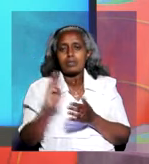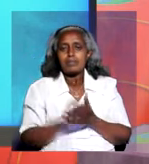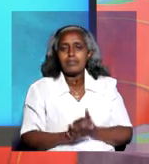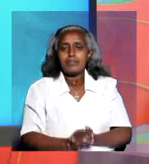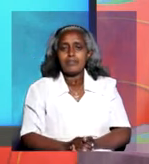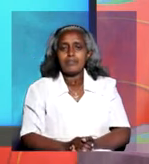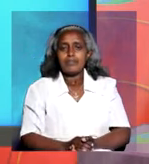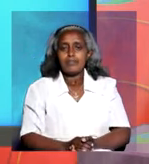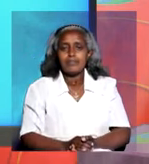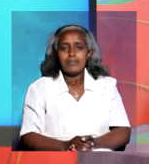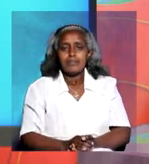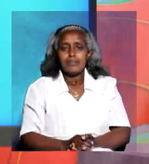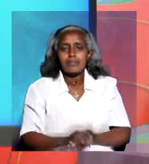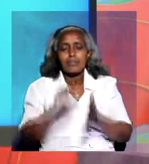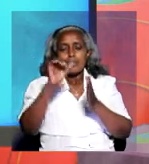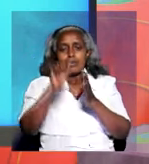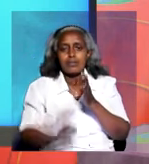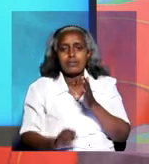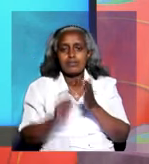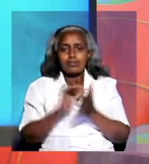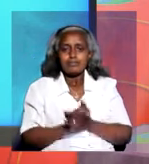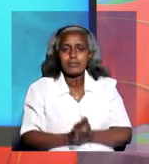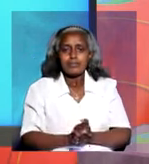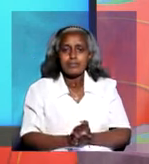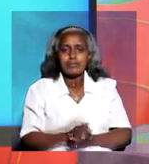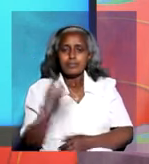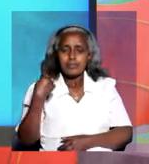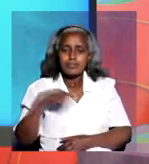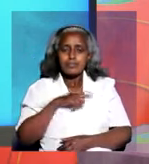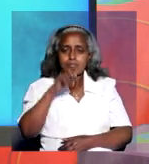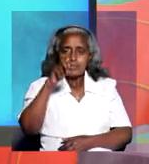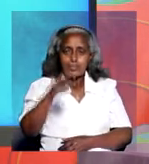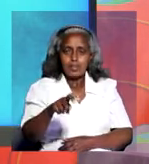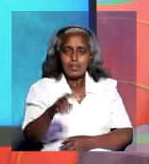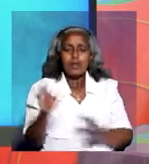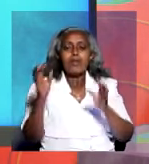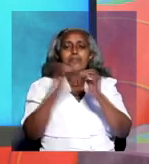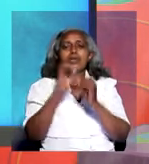B. So, we